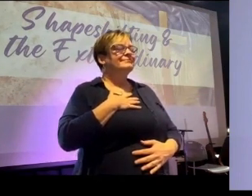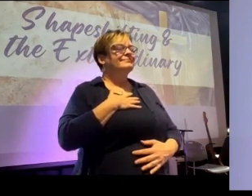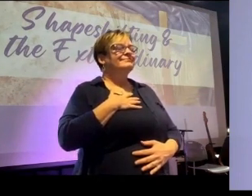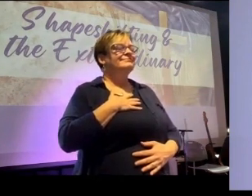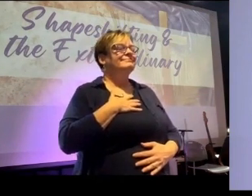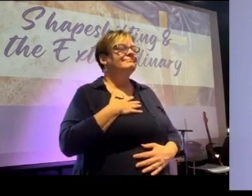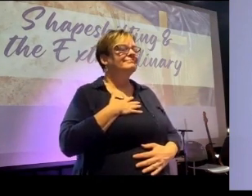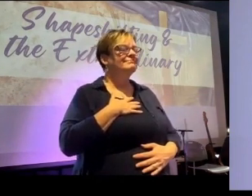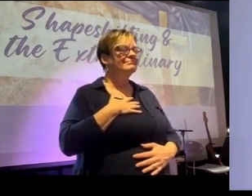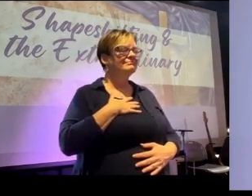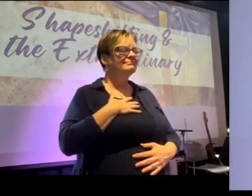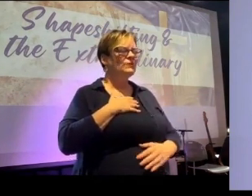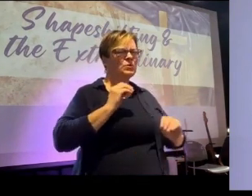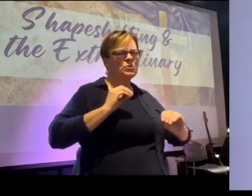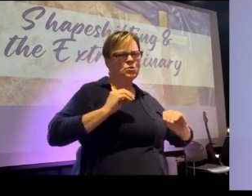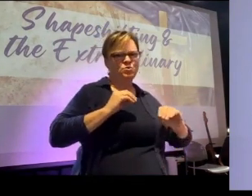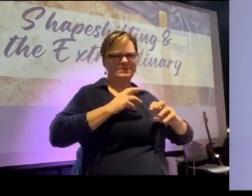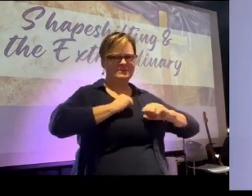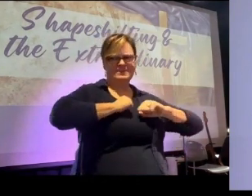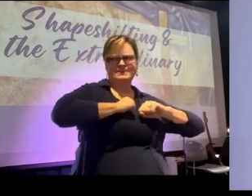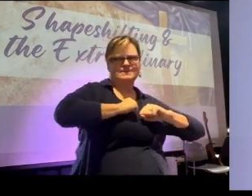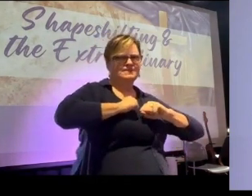Unguarded.